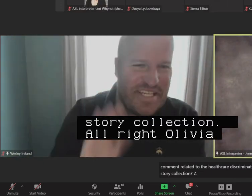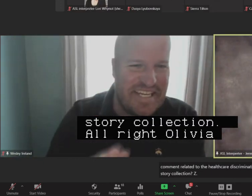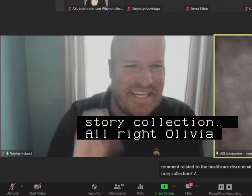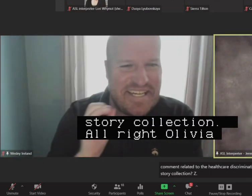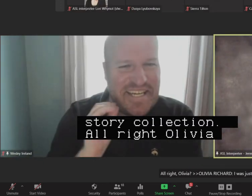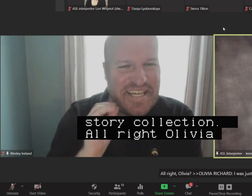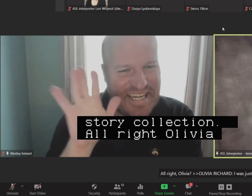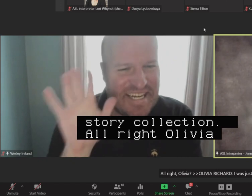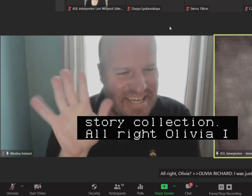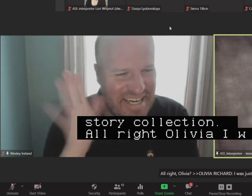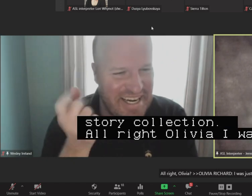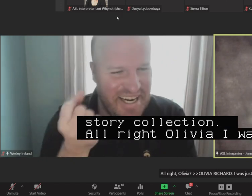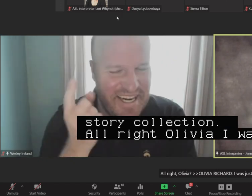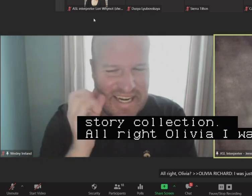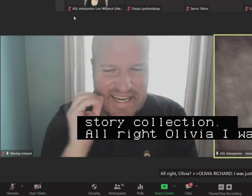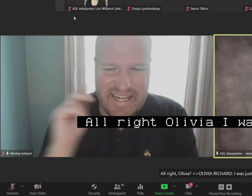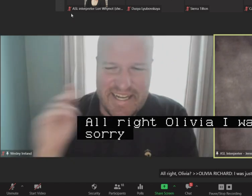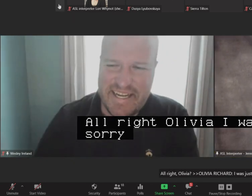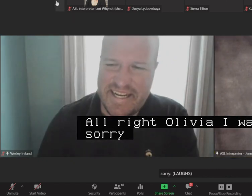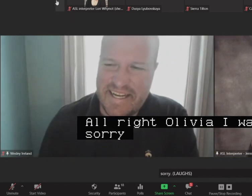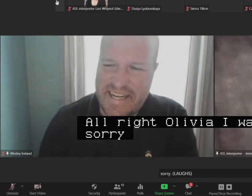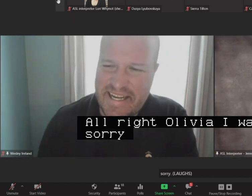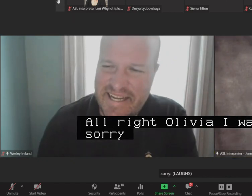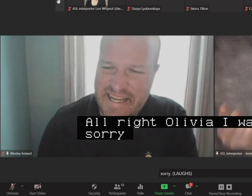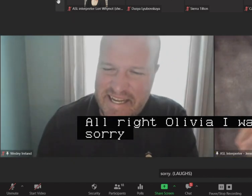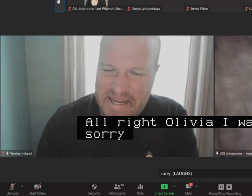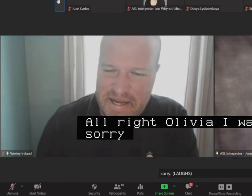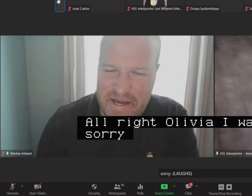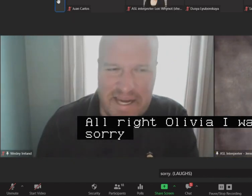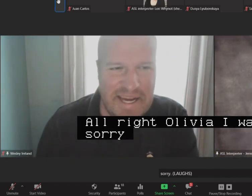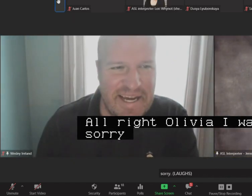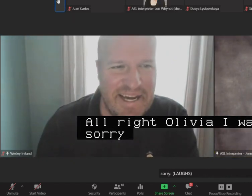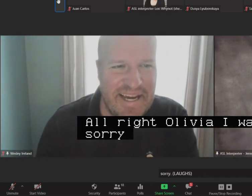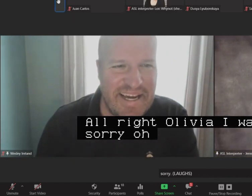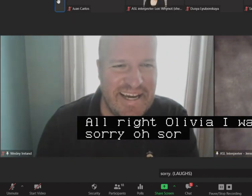Oh, sorry. It's allergy season.